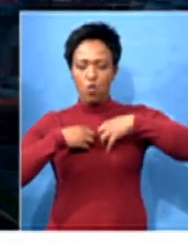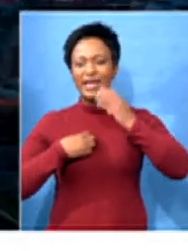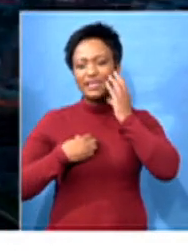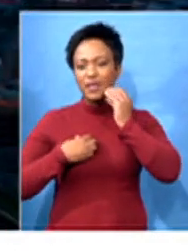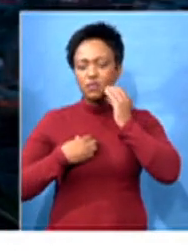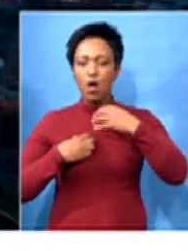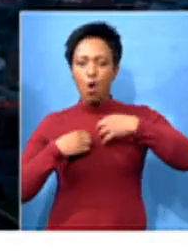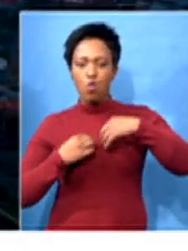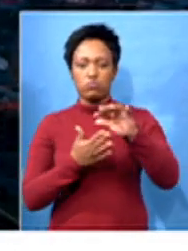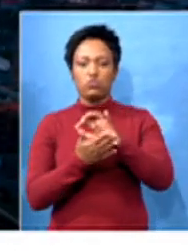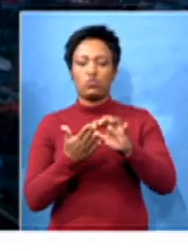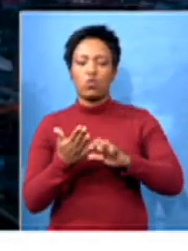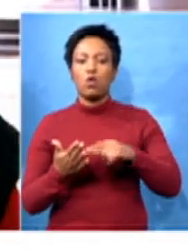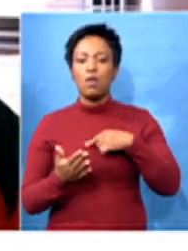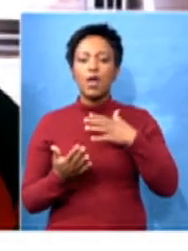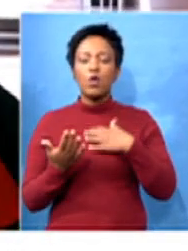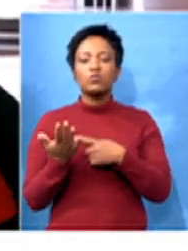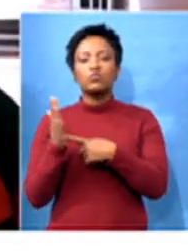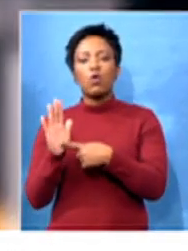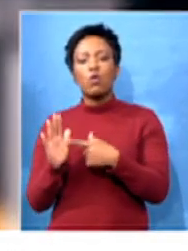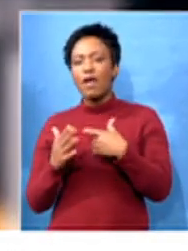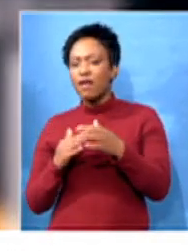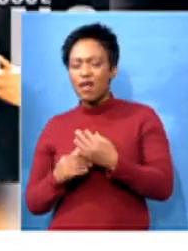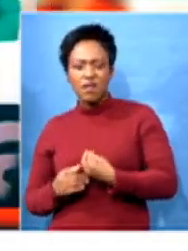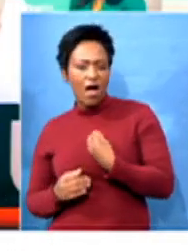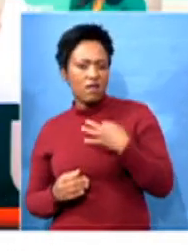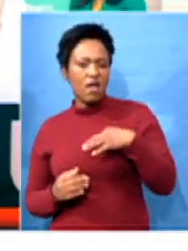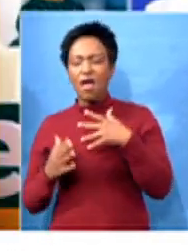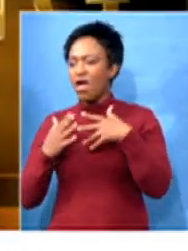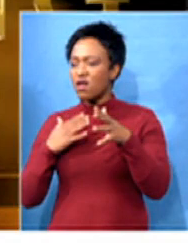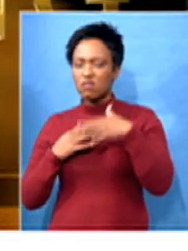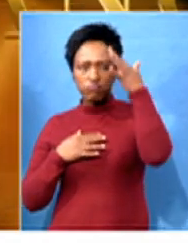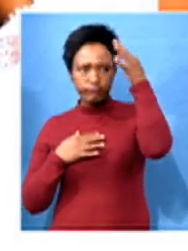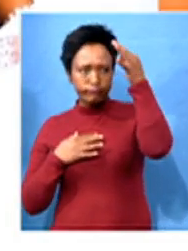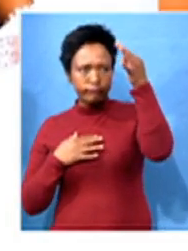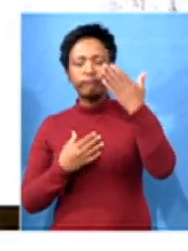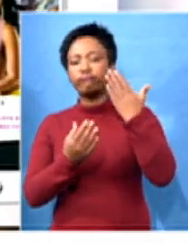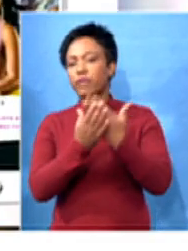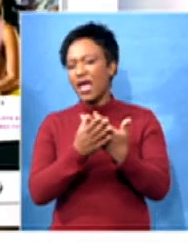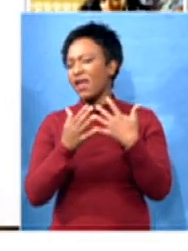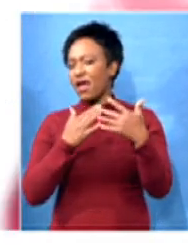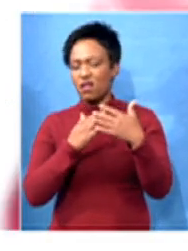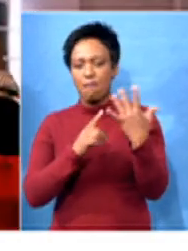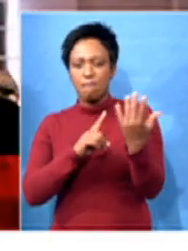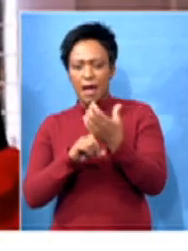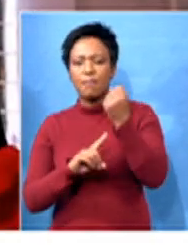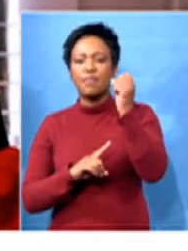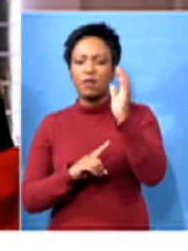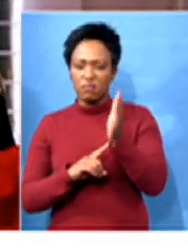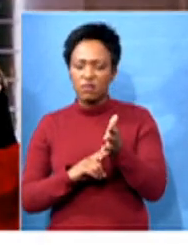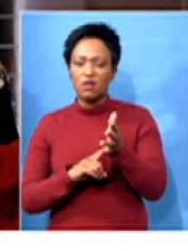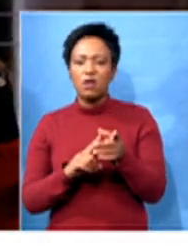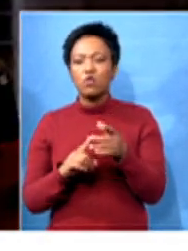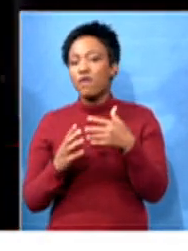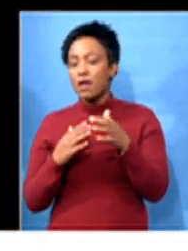to realize that they can be what they want to be, whenever they want to be. They can live a life that is, you know, that makes them